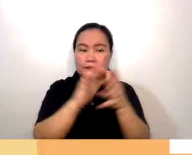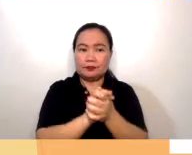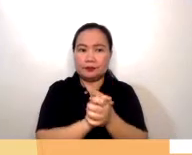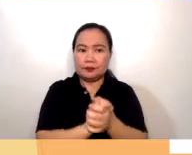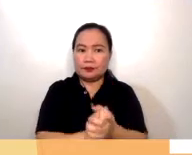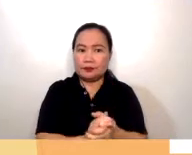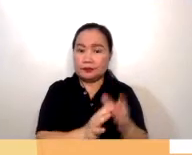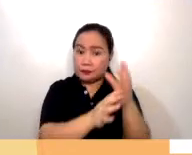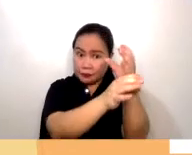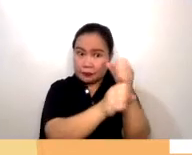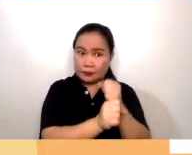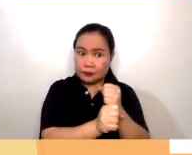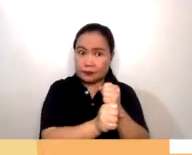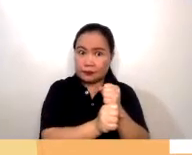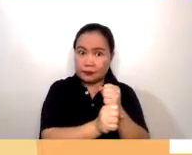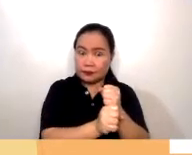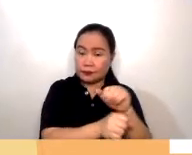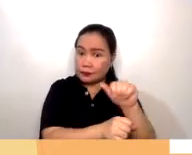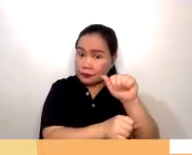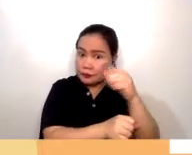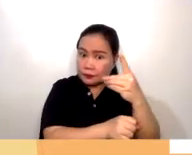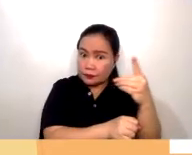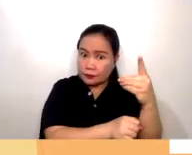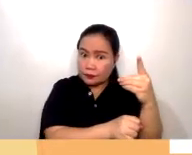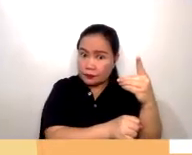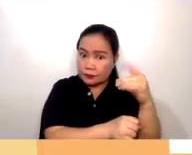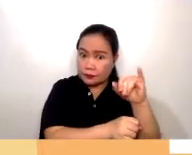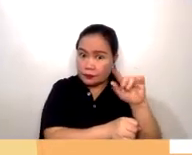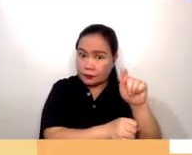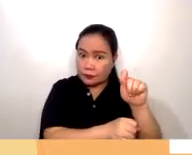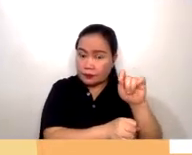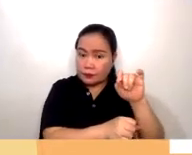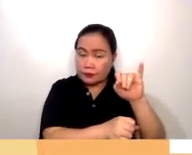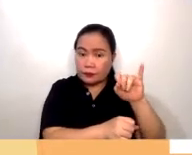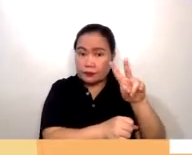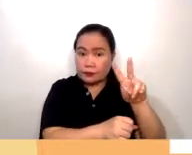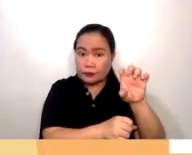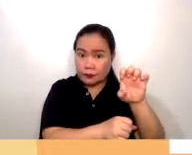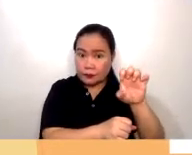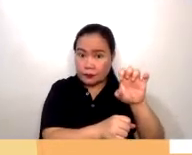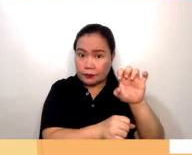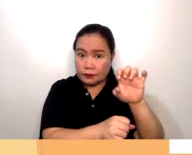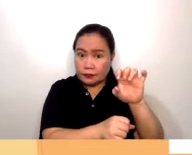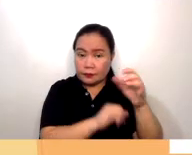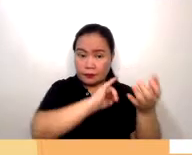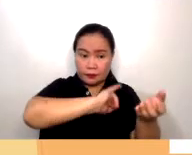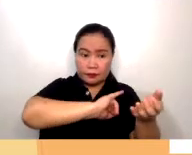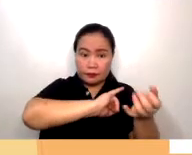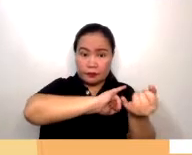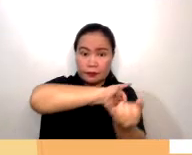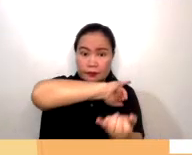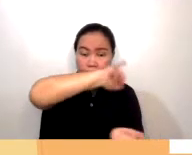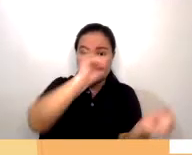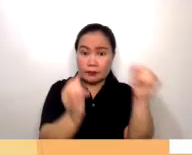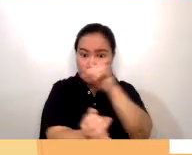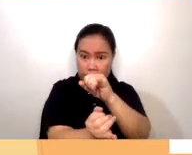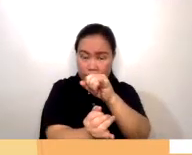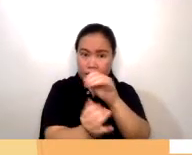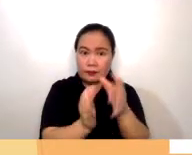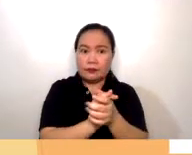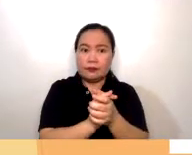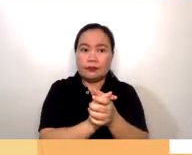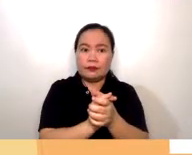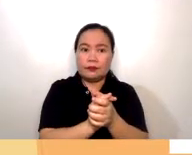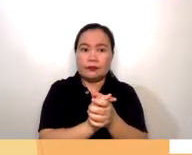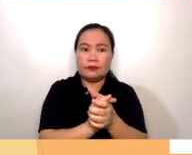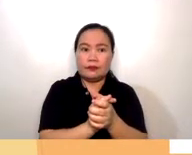So, kukunin natin ang additive inverse ng variable x. So, ang additive inverse ng ax